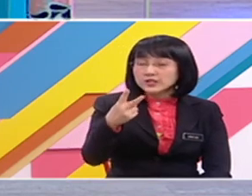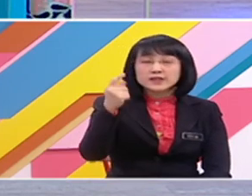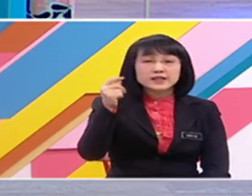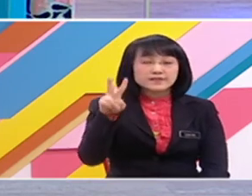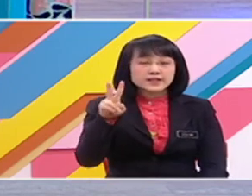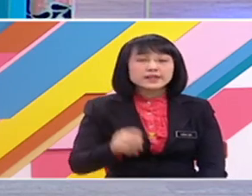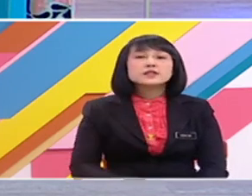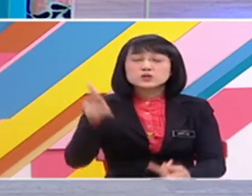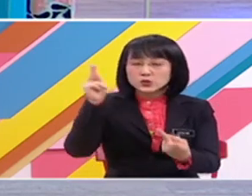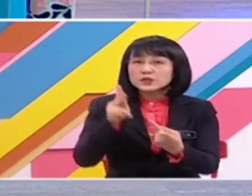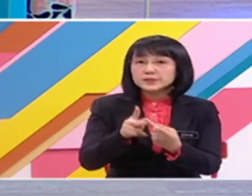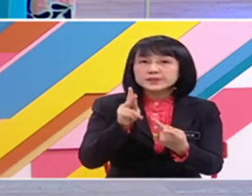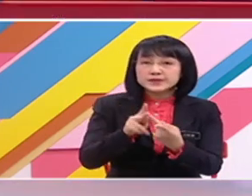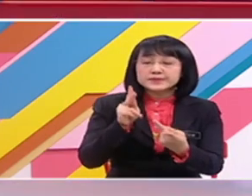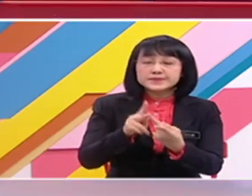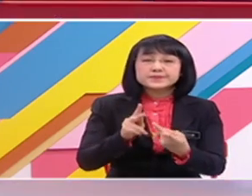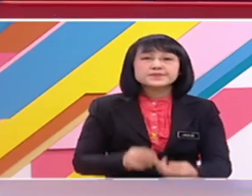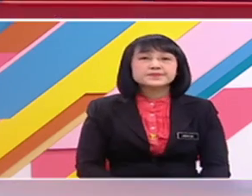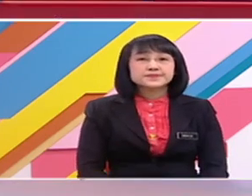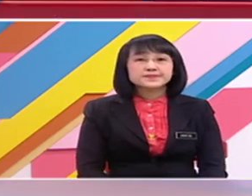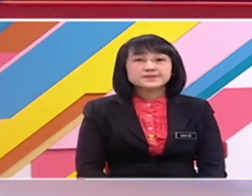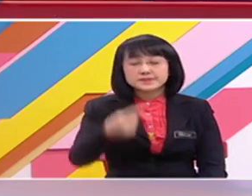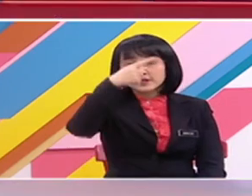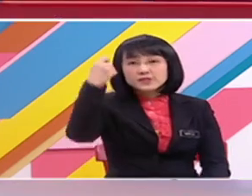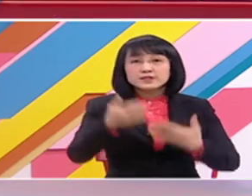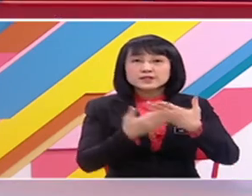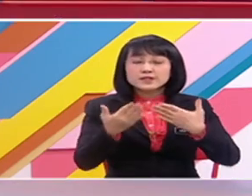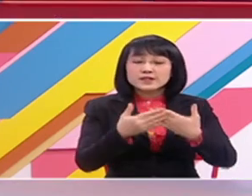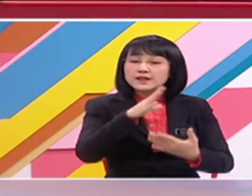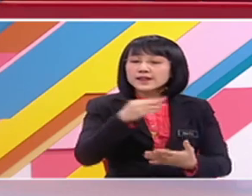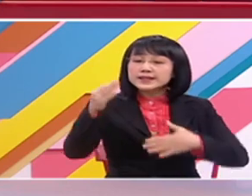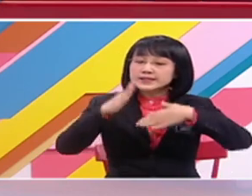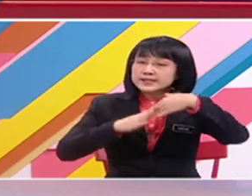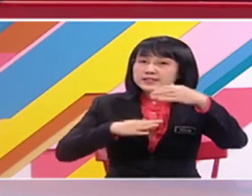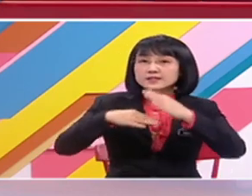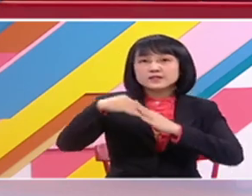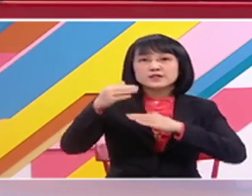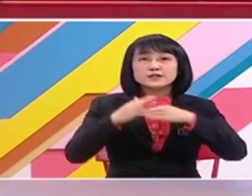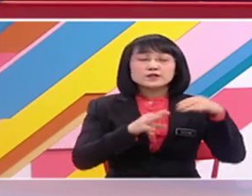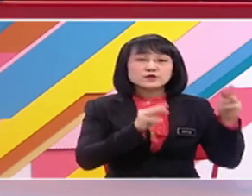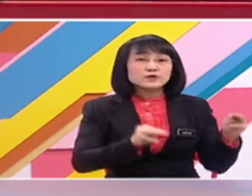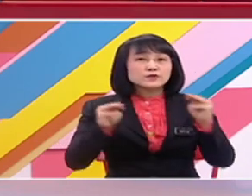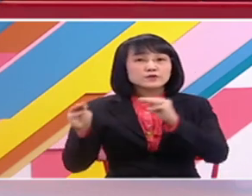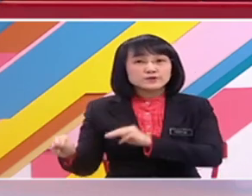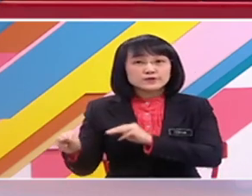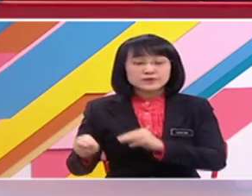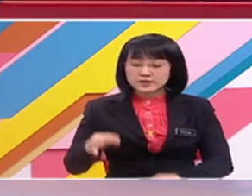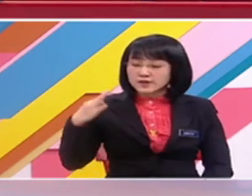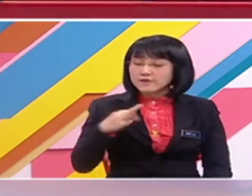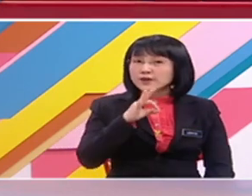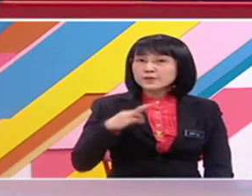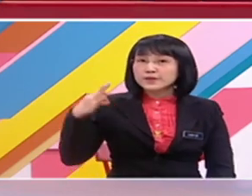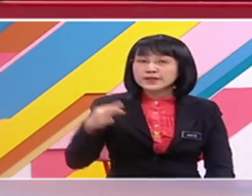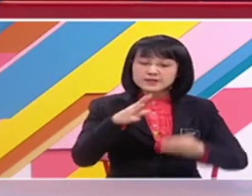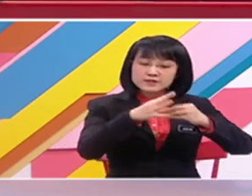very plain and simple, and it feels comfortable to move. Yes, it is because the fabric is